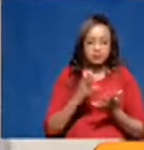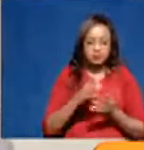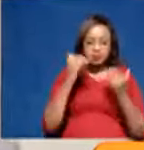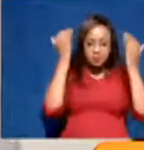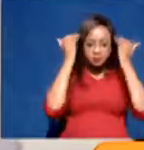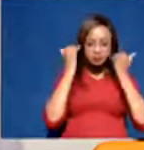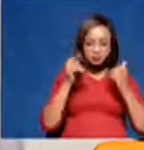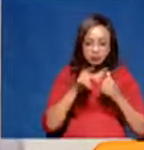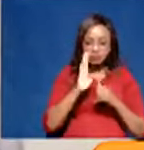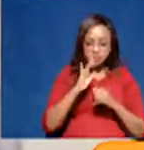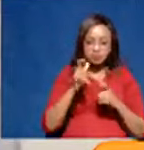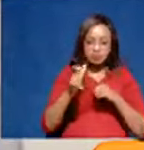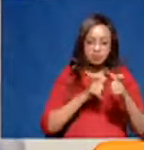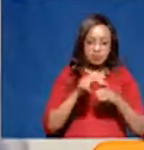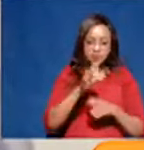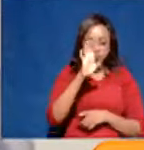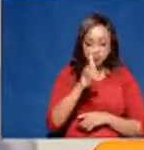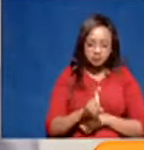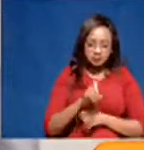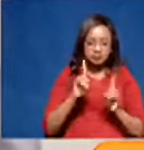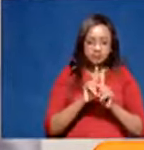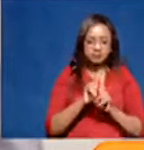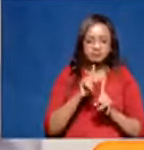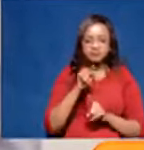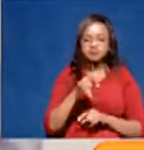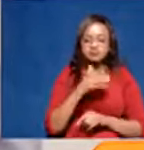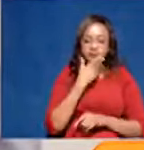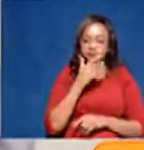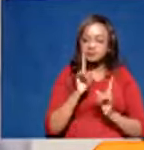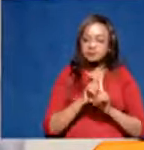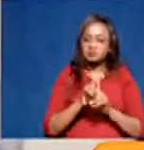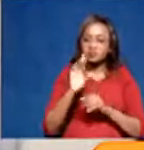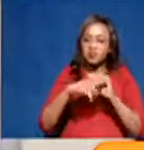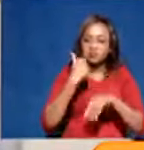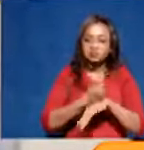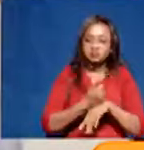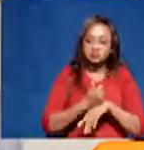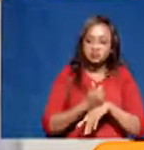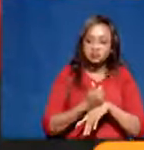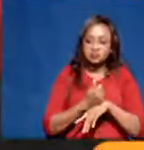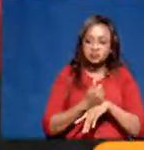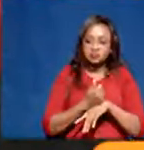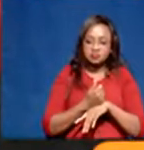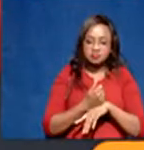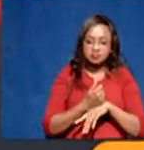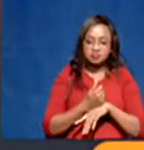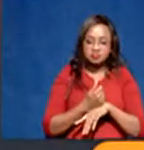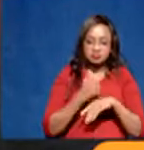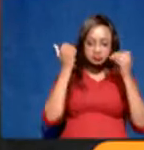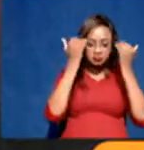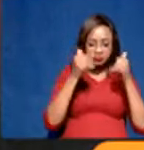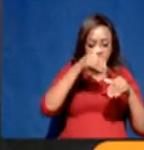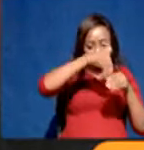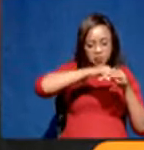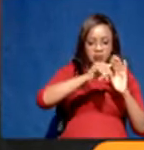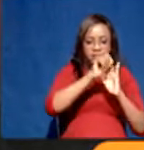directly in control of the executive. It is as good as establishing the Judiciary within the State House. Services that will be